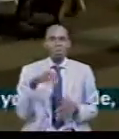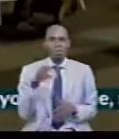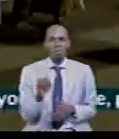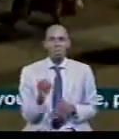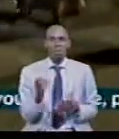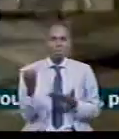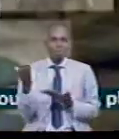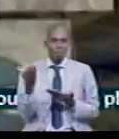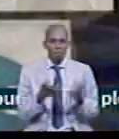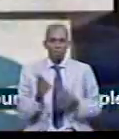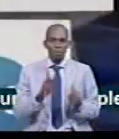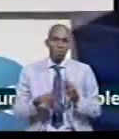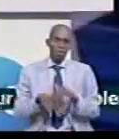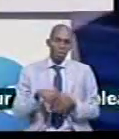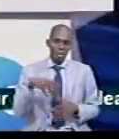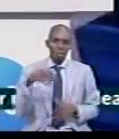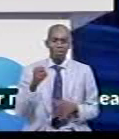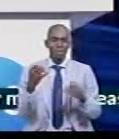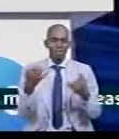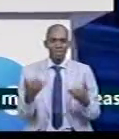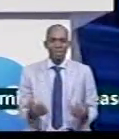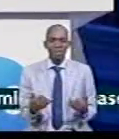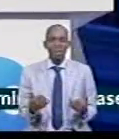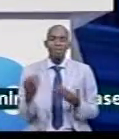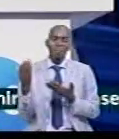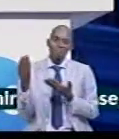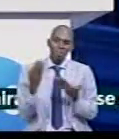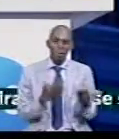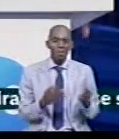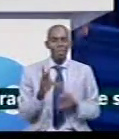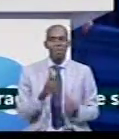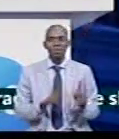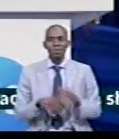them out. Bring them out.